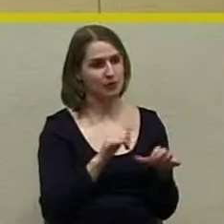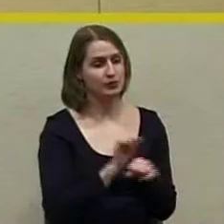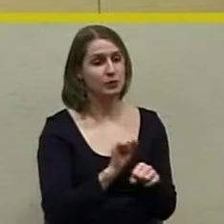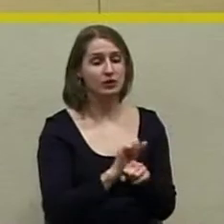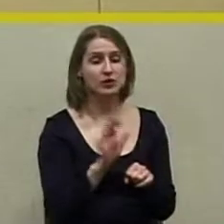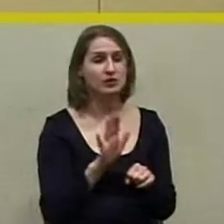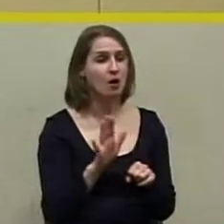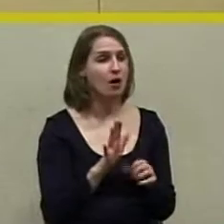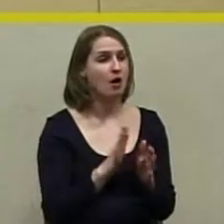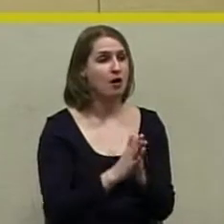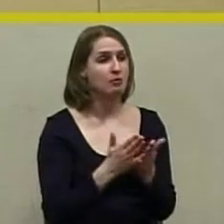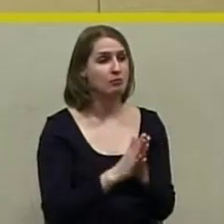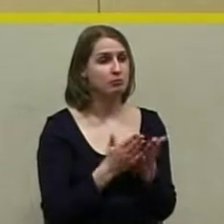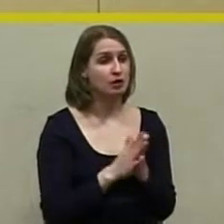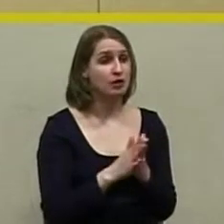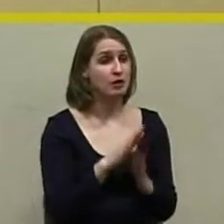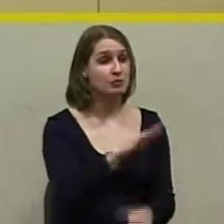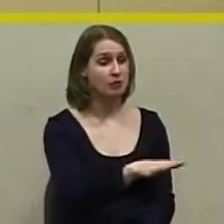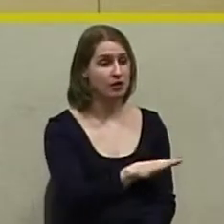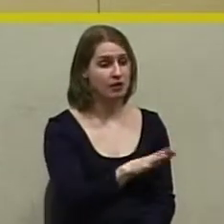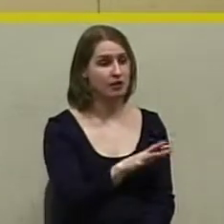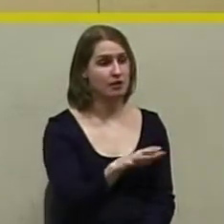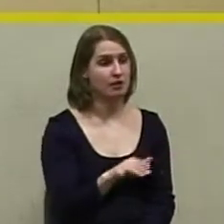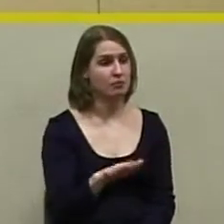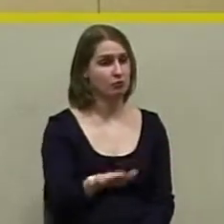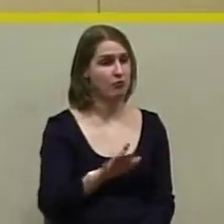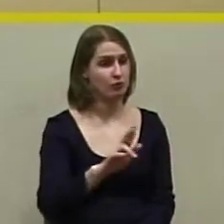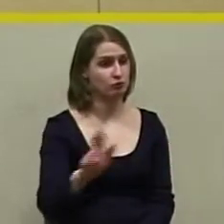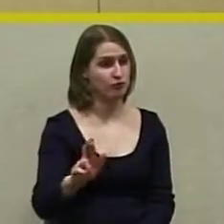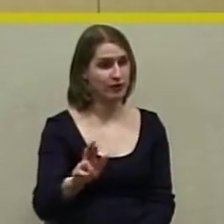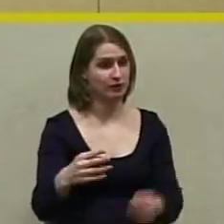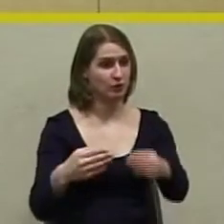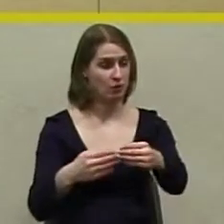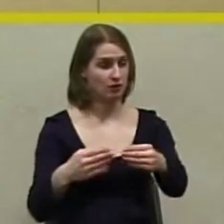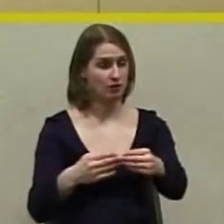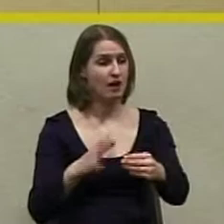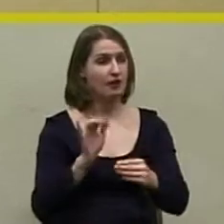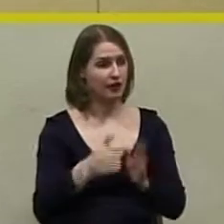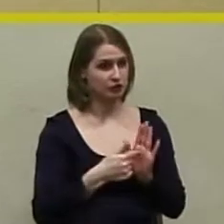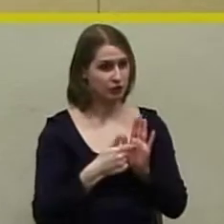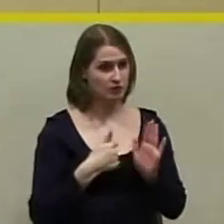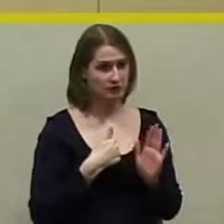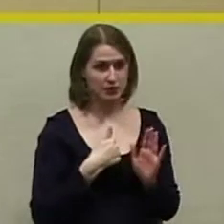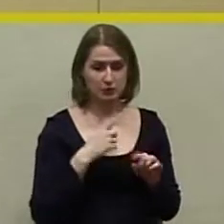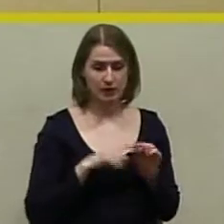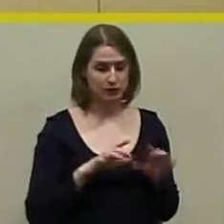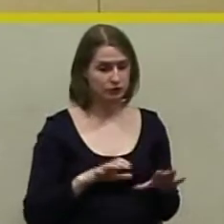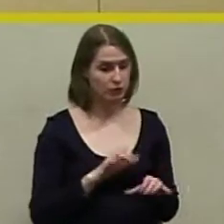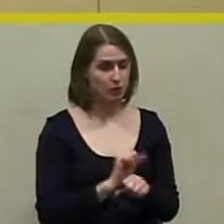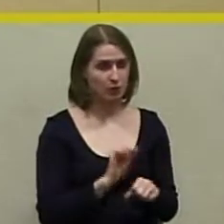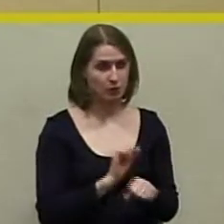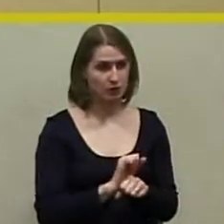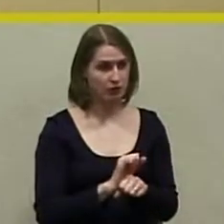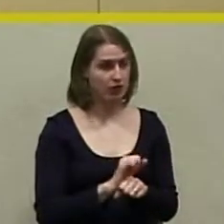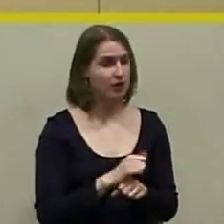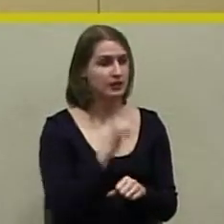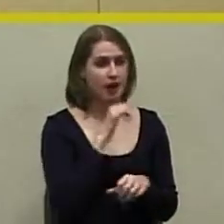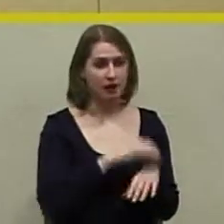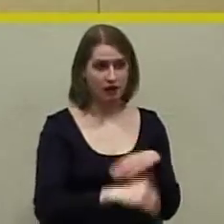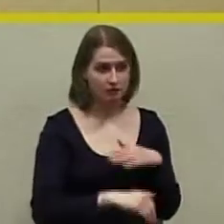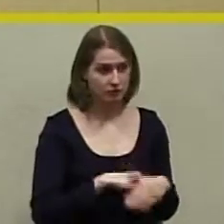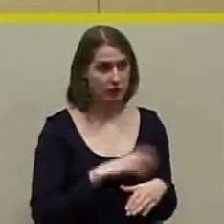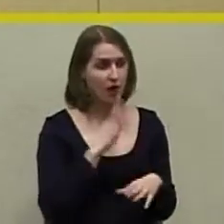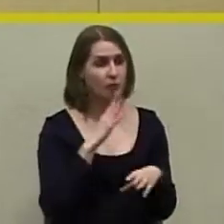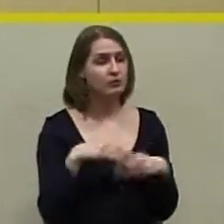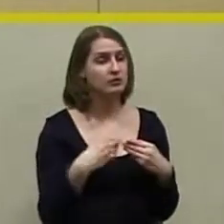take your book and put it up in the right-hand corner of your desk. That will signal to me that you can't do the work or you're feeling uncomfortable with the work, and I will get to